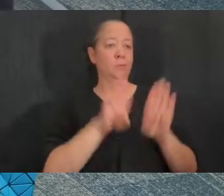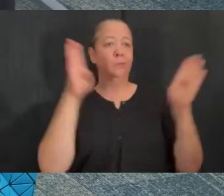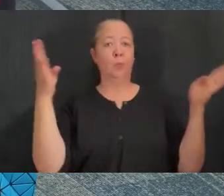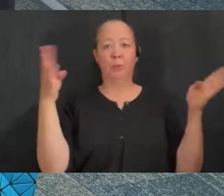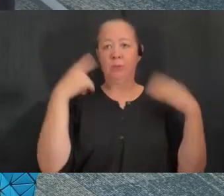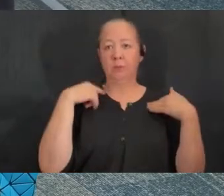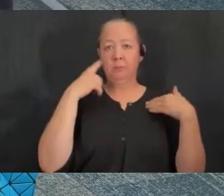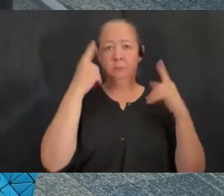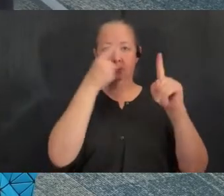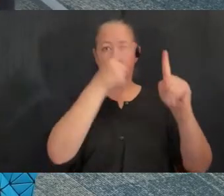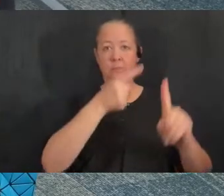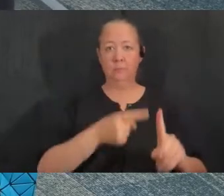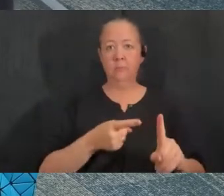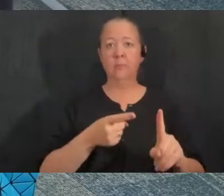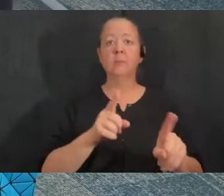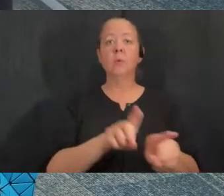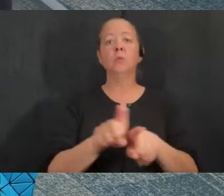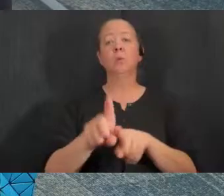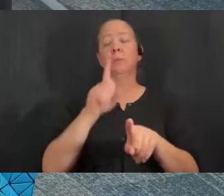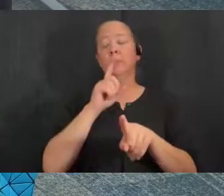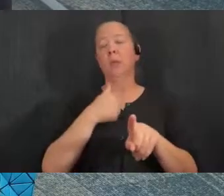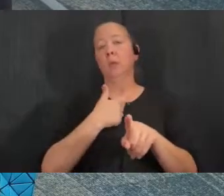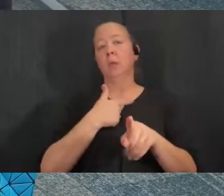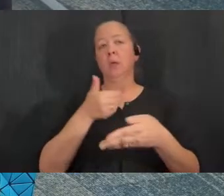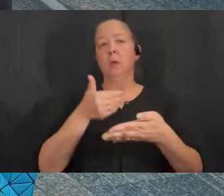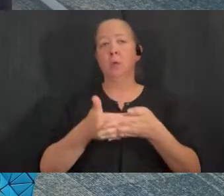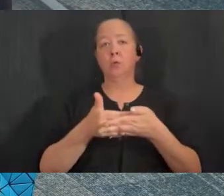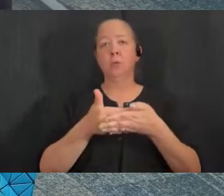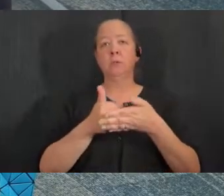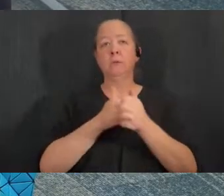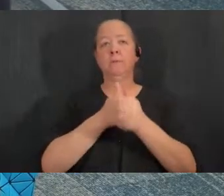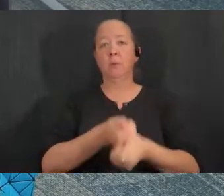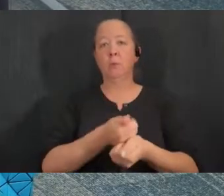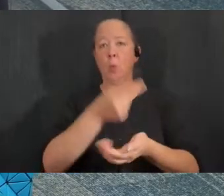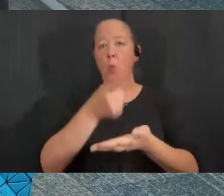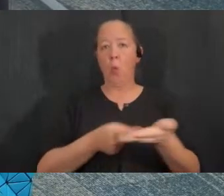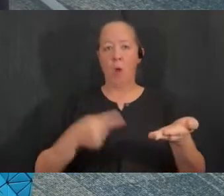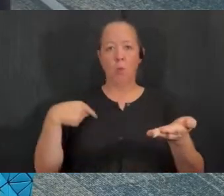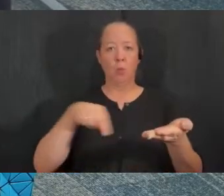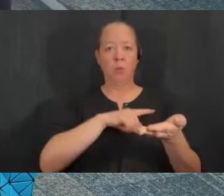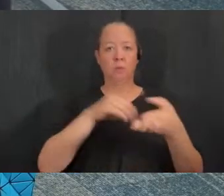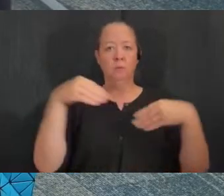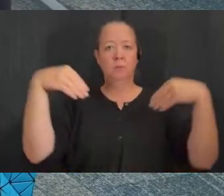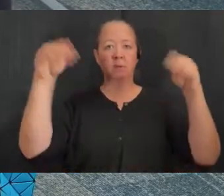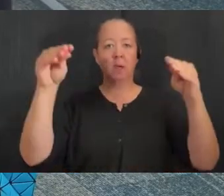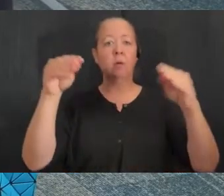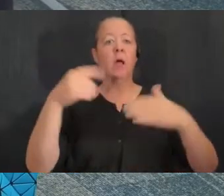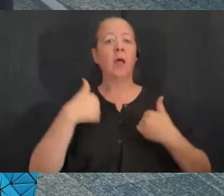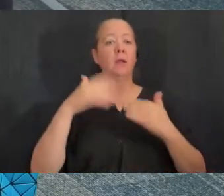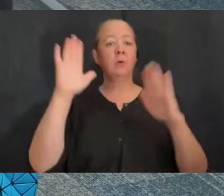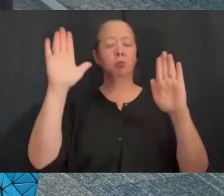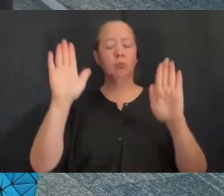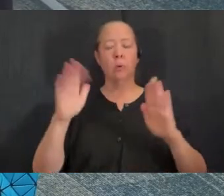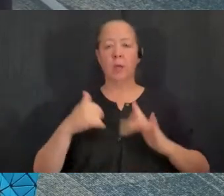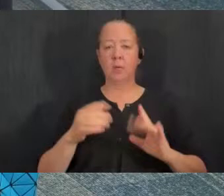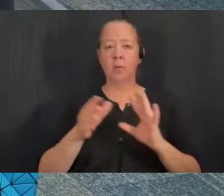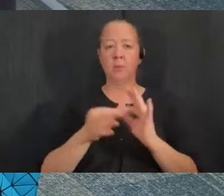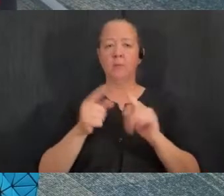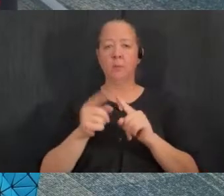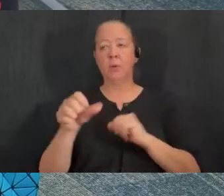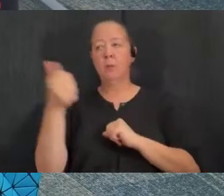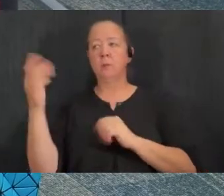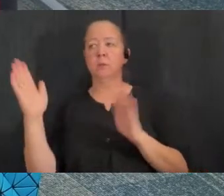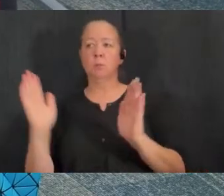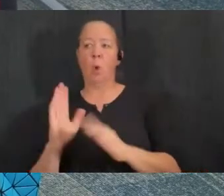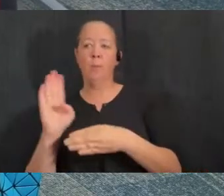again what it is that we're selling. And I had a great comment from another small business owner who said, if